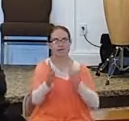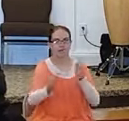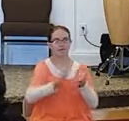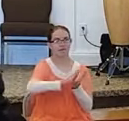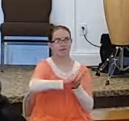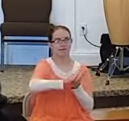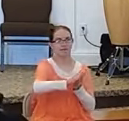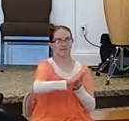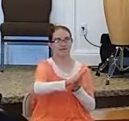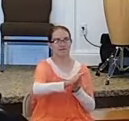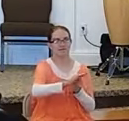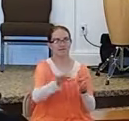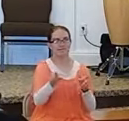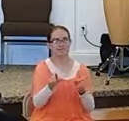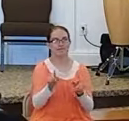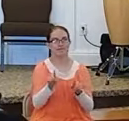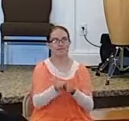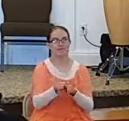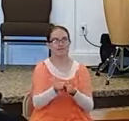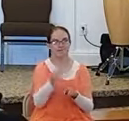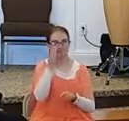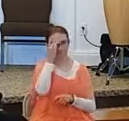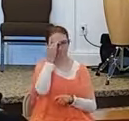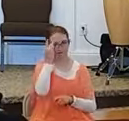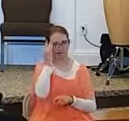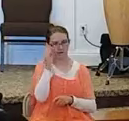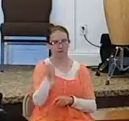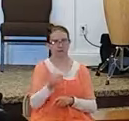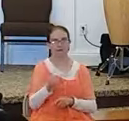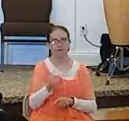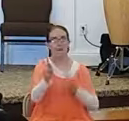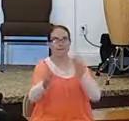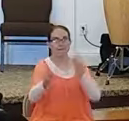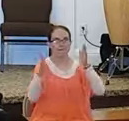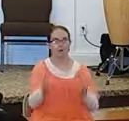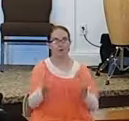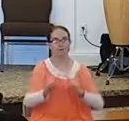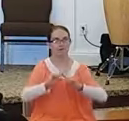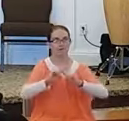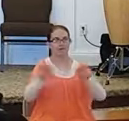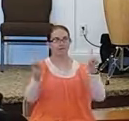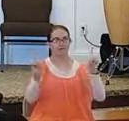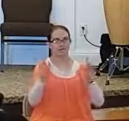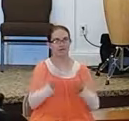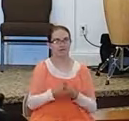like that. But this particular person was different.